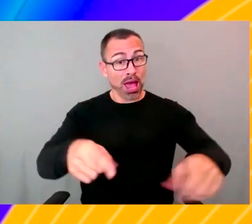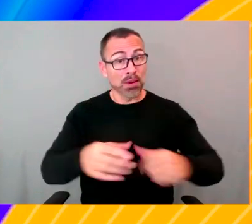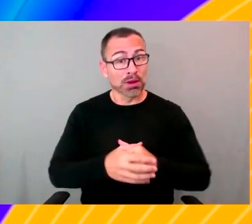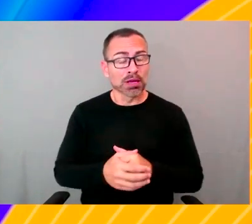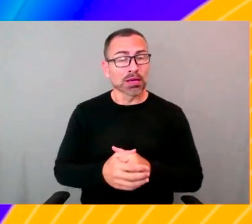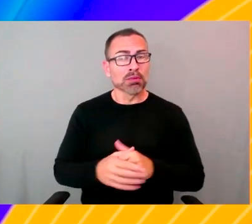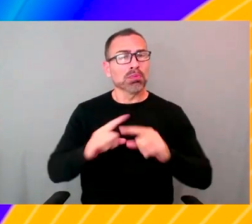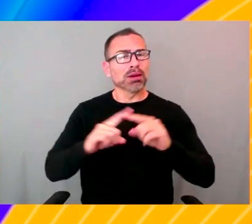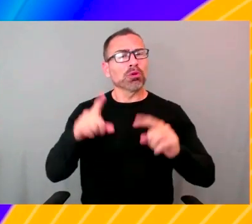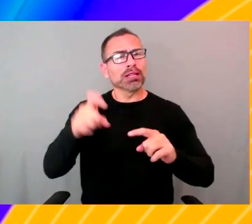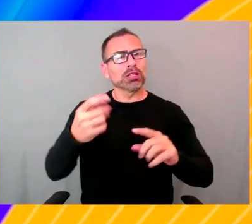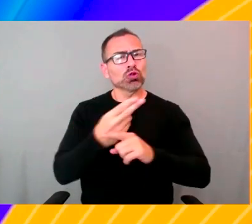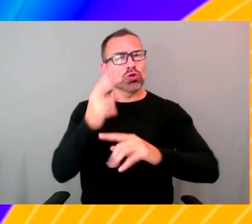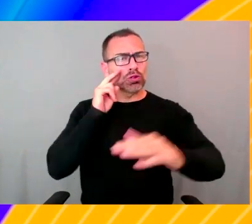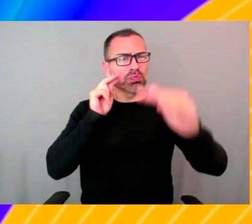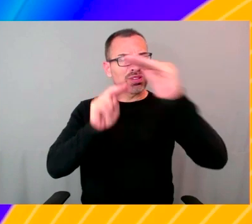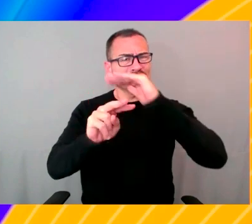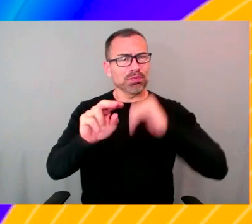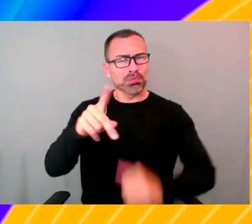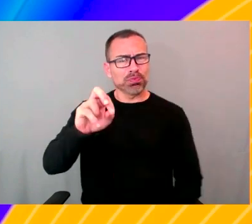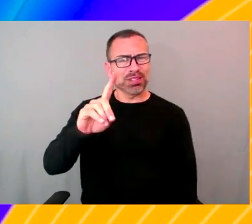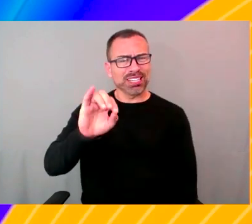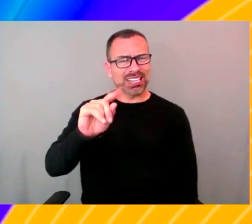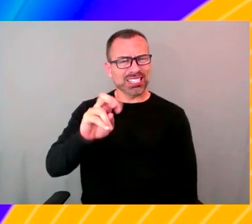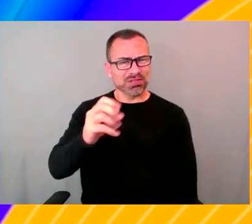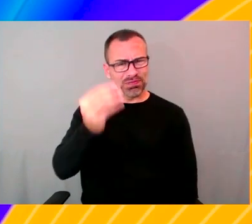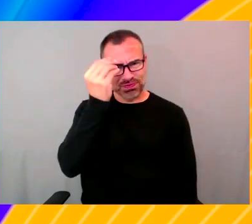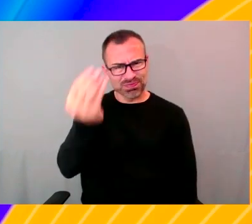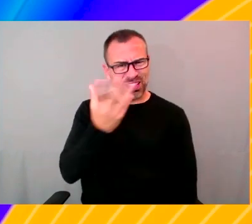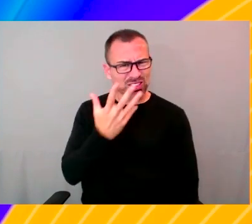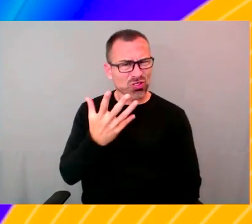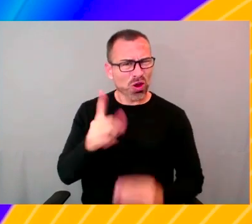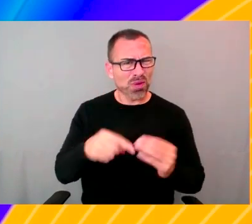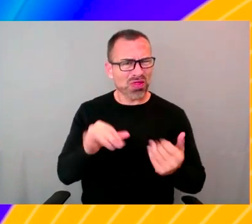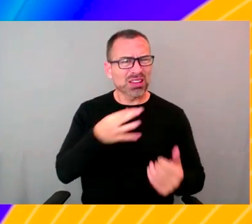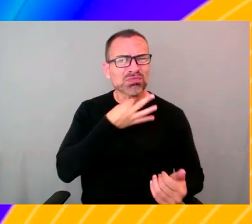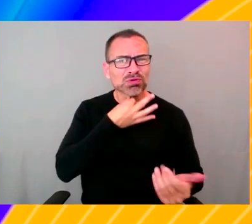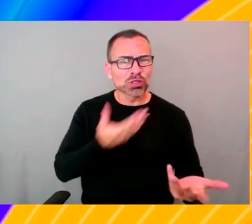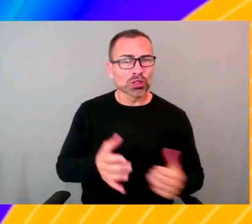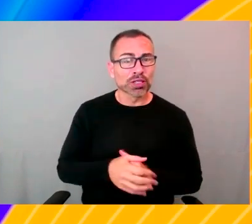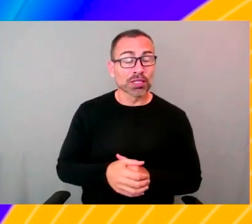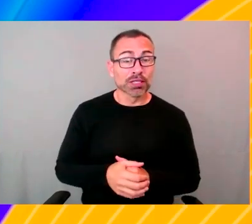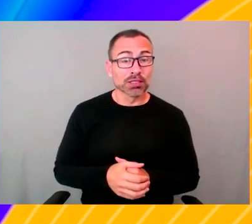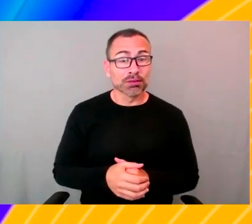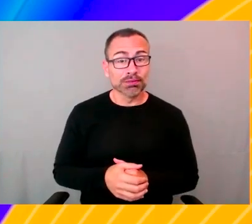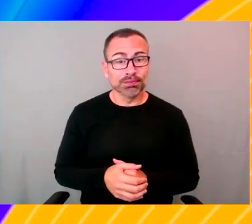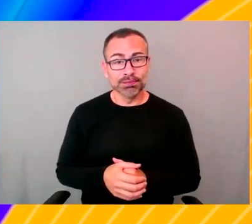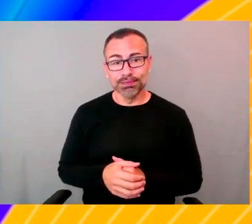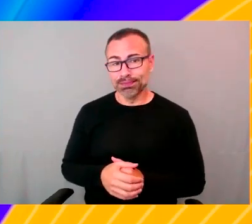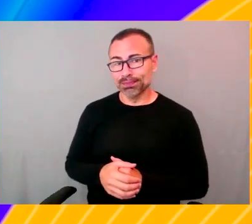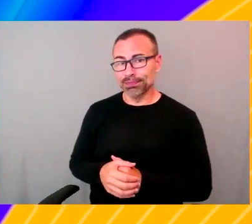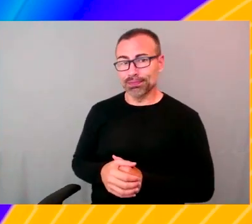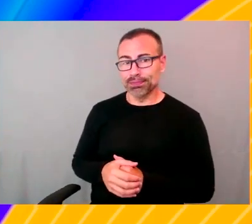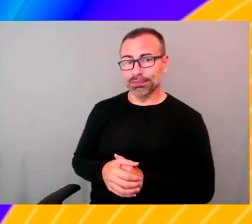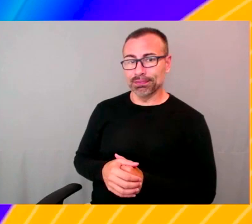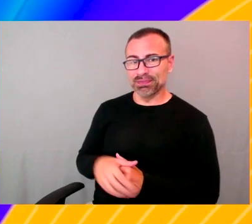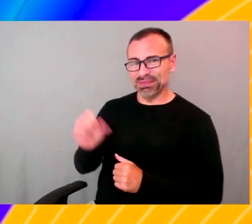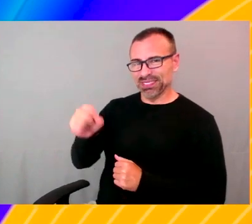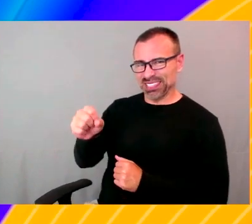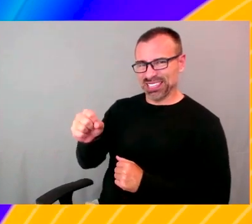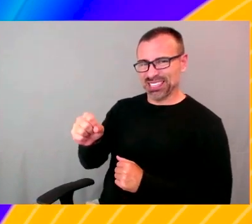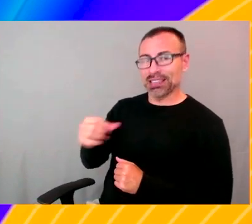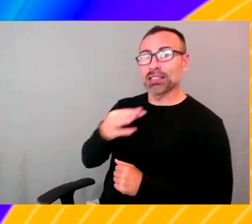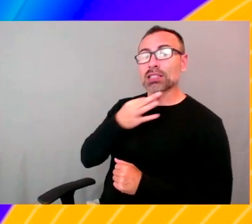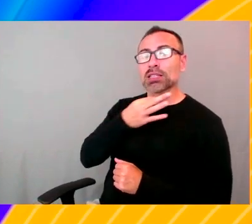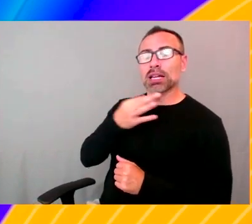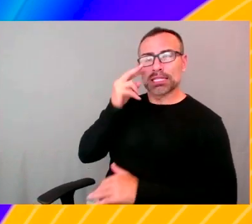we hear this from a lot of our industrial customers as well, but predictive maintenance in a nutshell really is a technique which is using data analysis